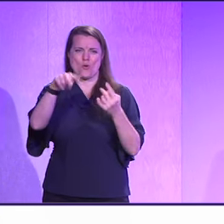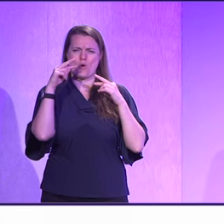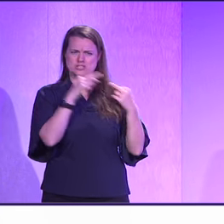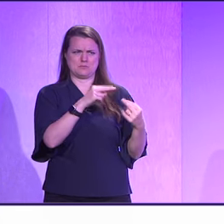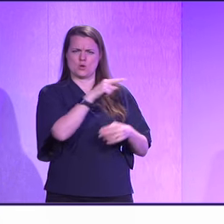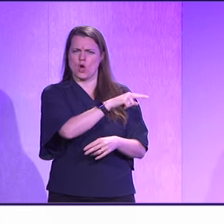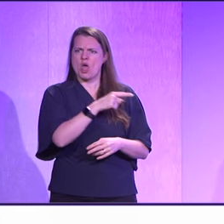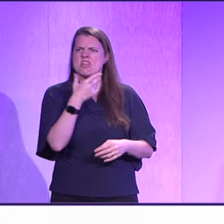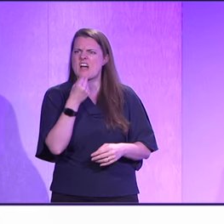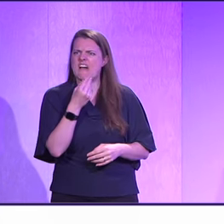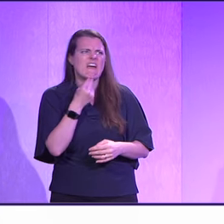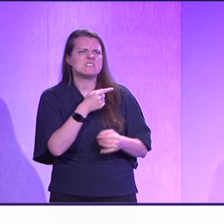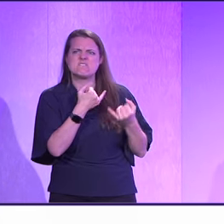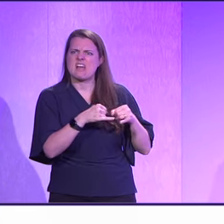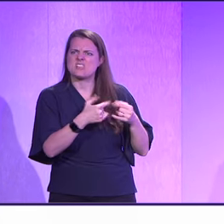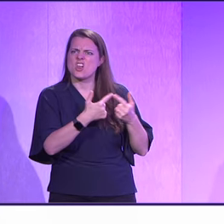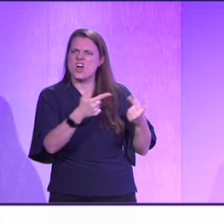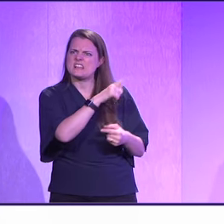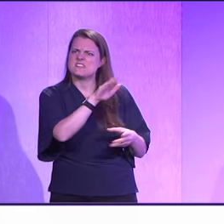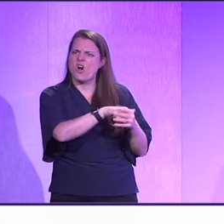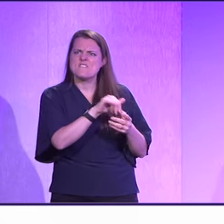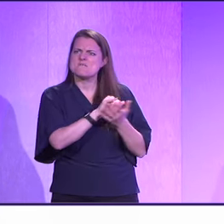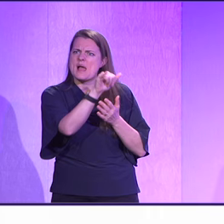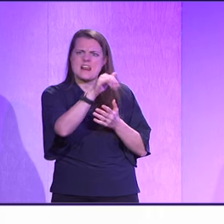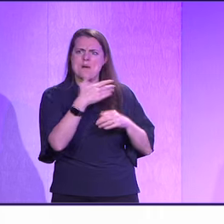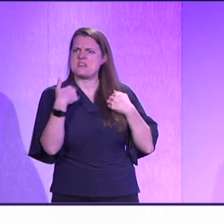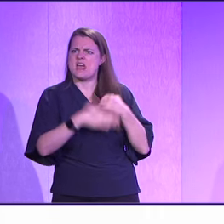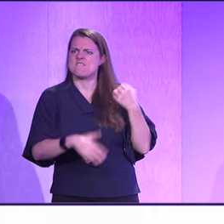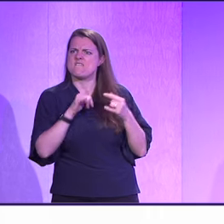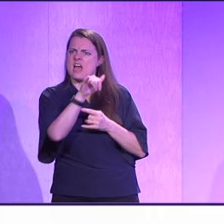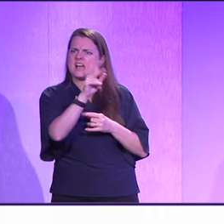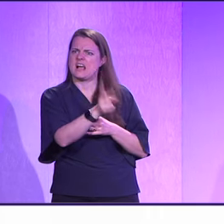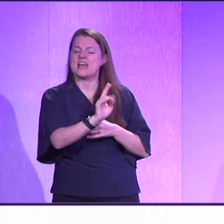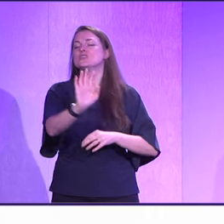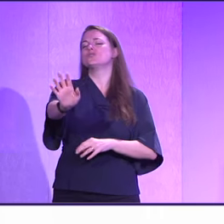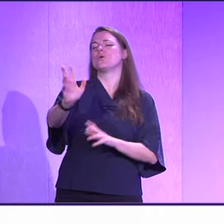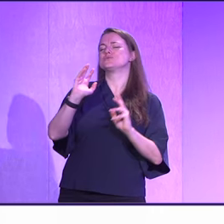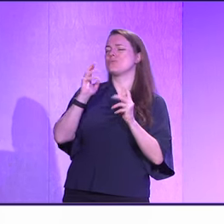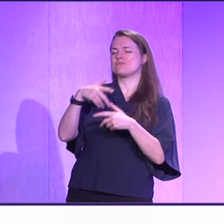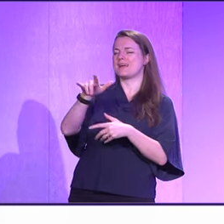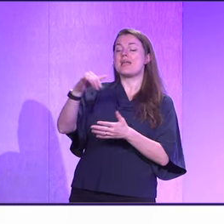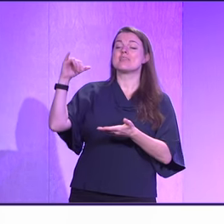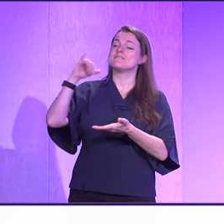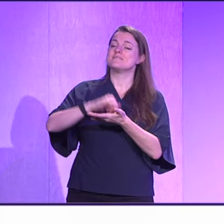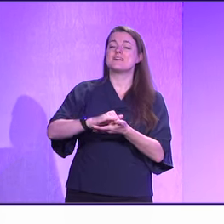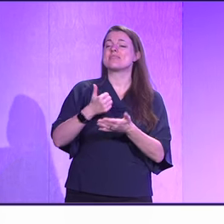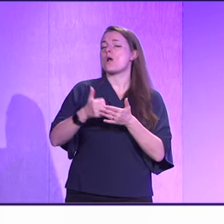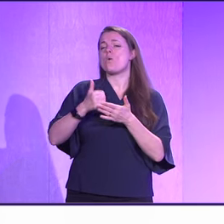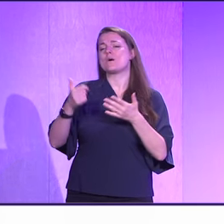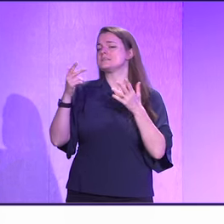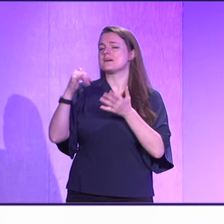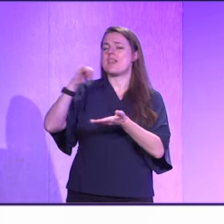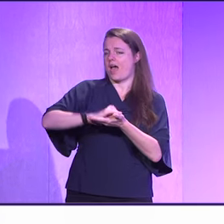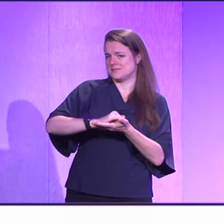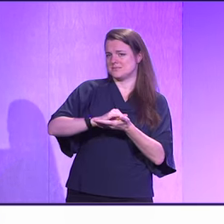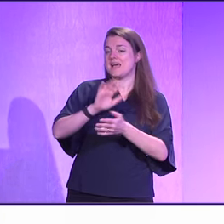have anything to do with my airline? Do I need to worry about this thing crashing? Don't worry, the planes will always land. Not always where we want them to land, of course. Sometimes it'll be a wrong airport, occasionally